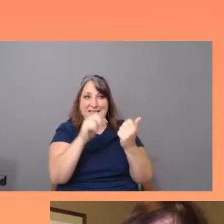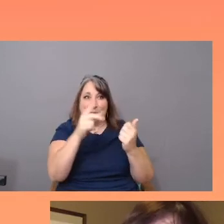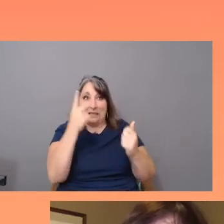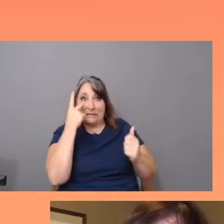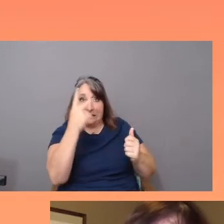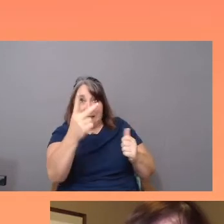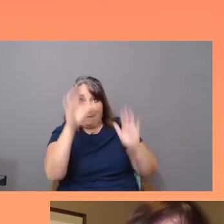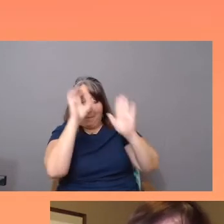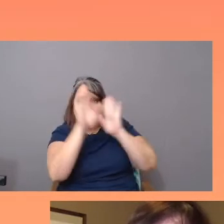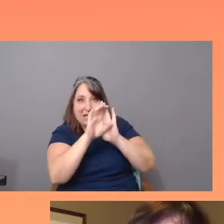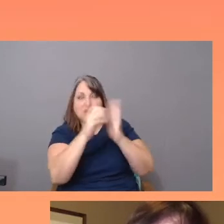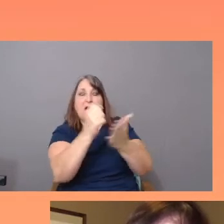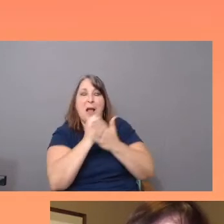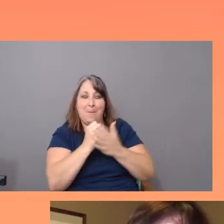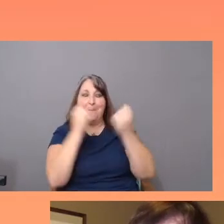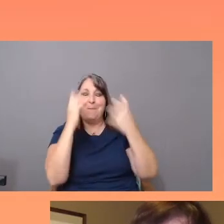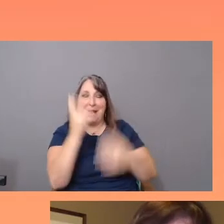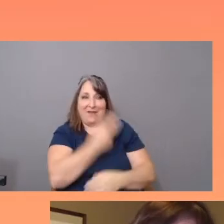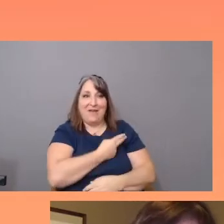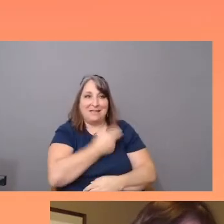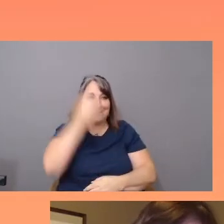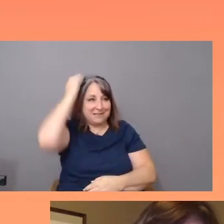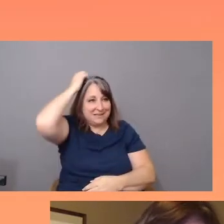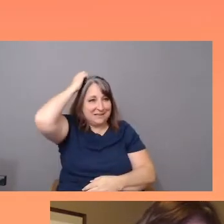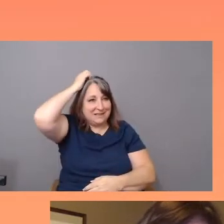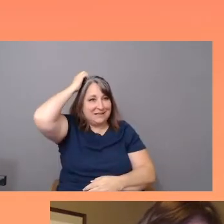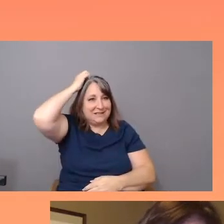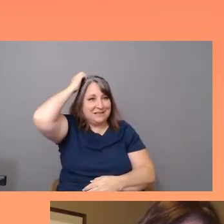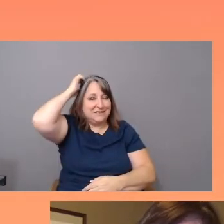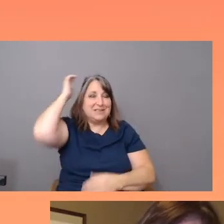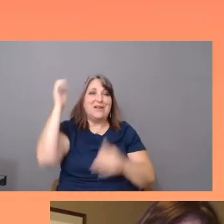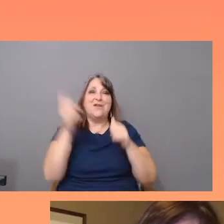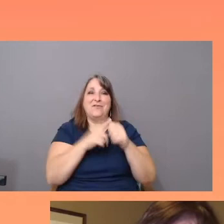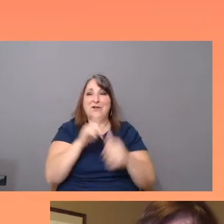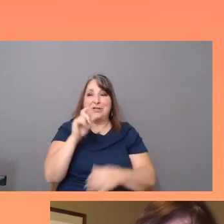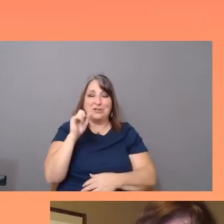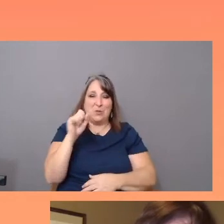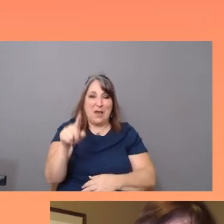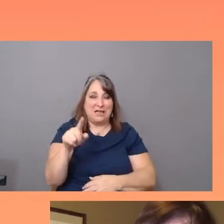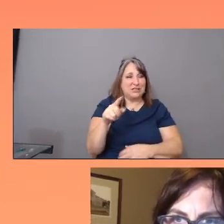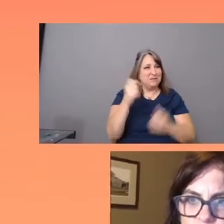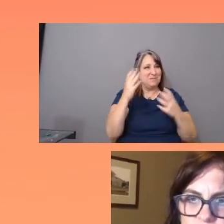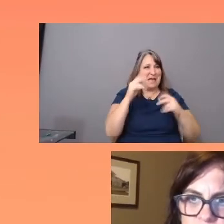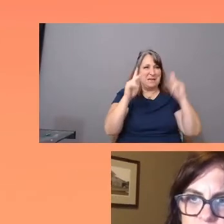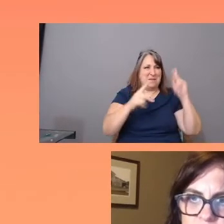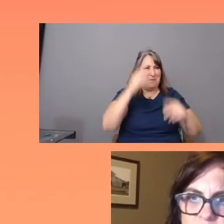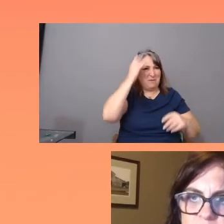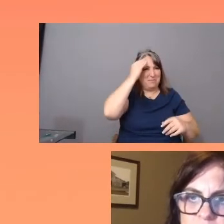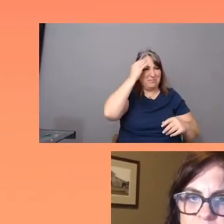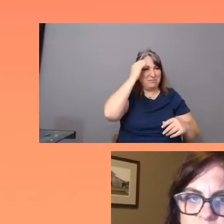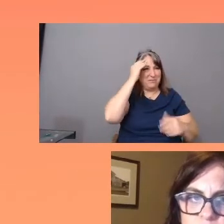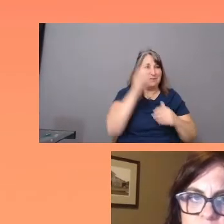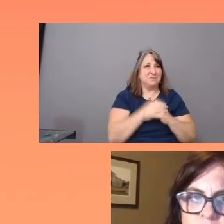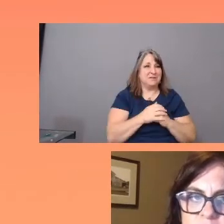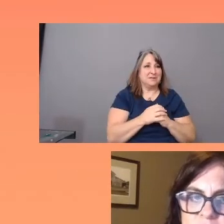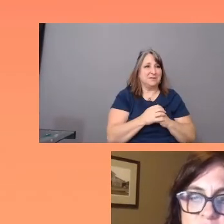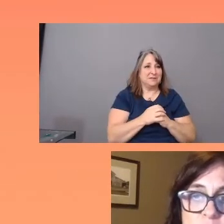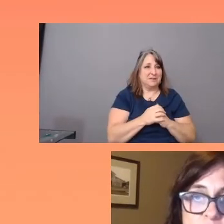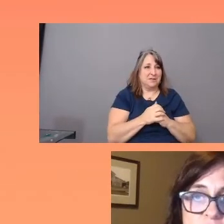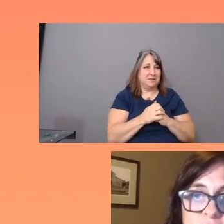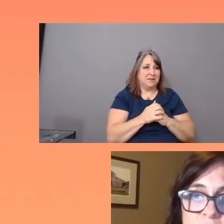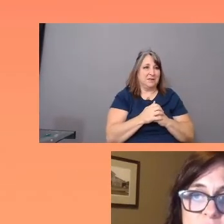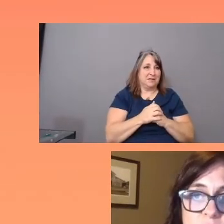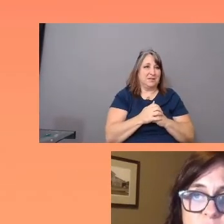for many of us. So the first question is one that I'm sure is on a lot of people's minds, which is that